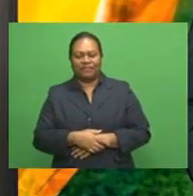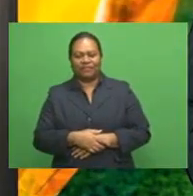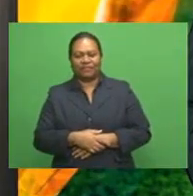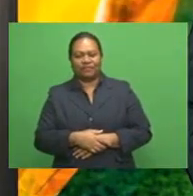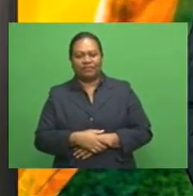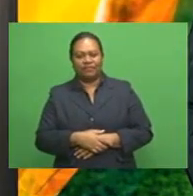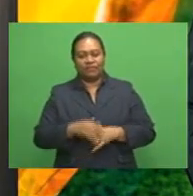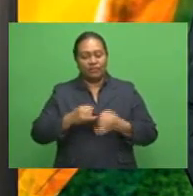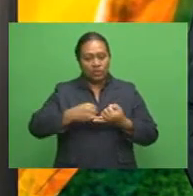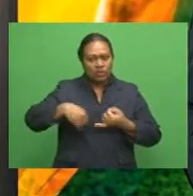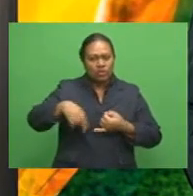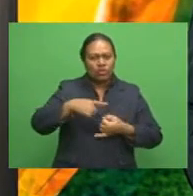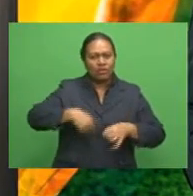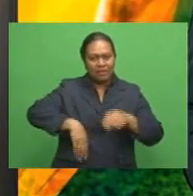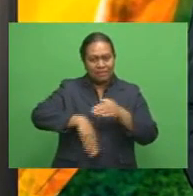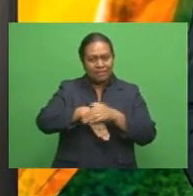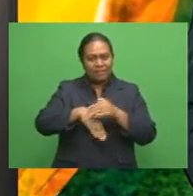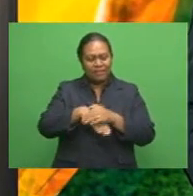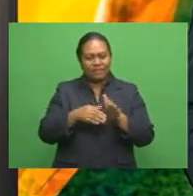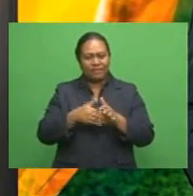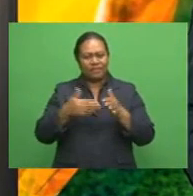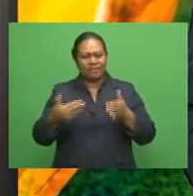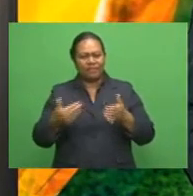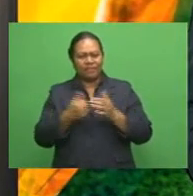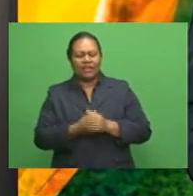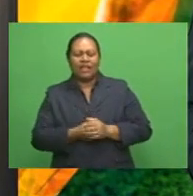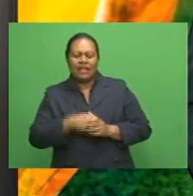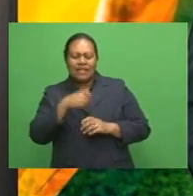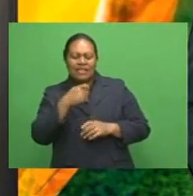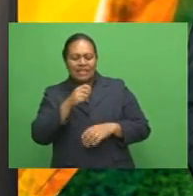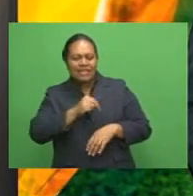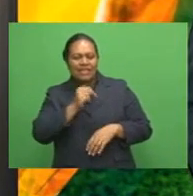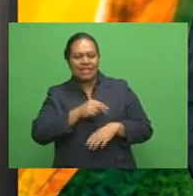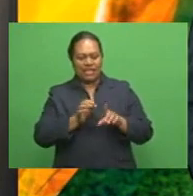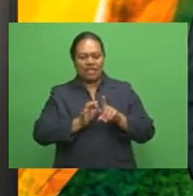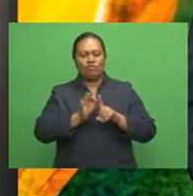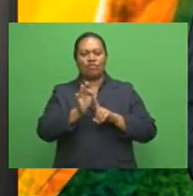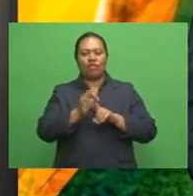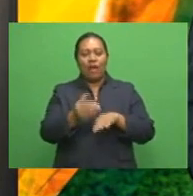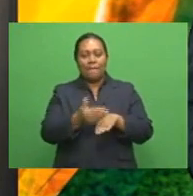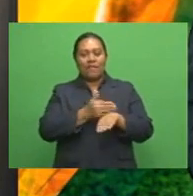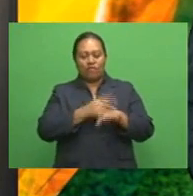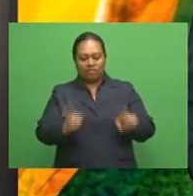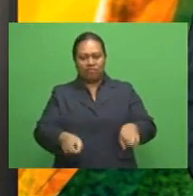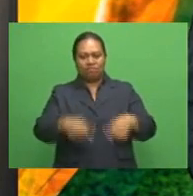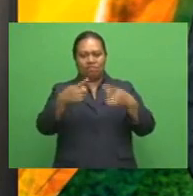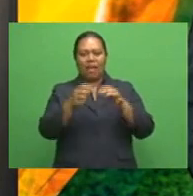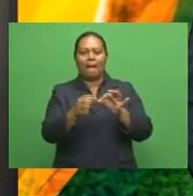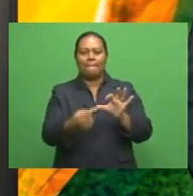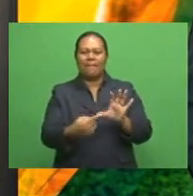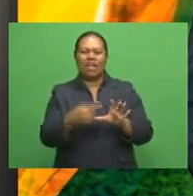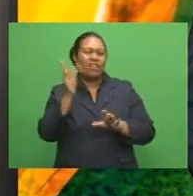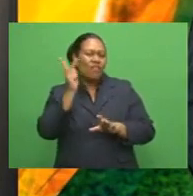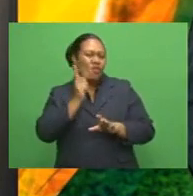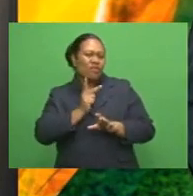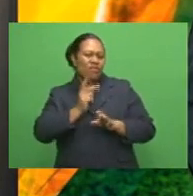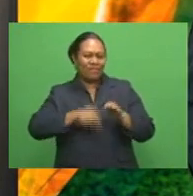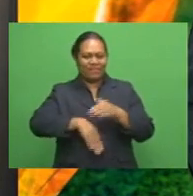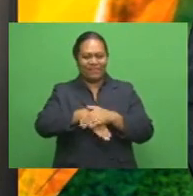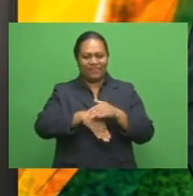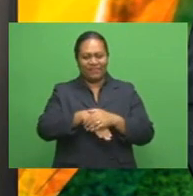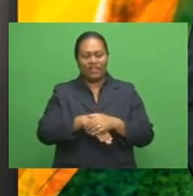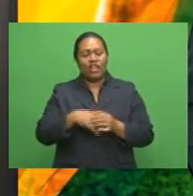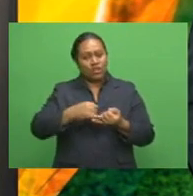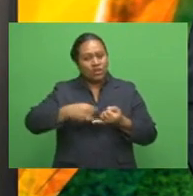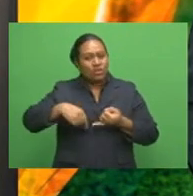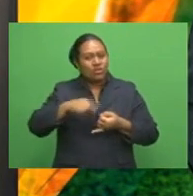The Suva football team has noted a few areas in need of improvement before it faces Mba on Saturday in the Vodafone Premier League. Suva's